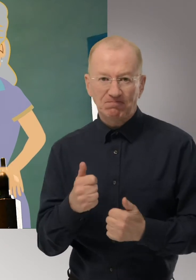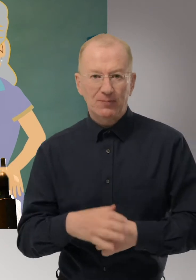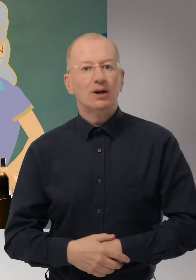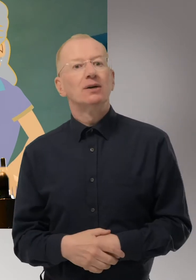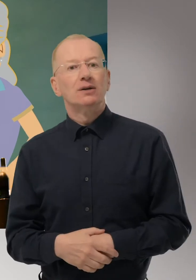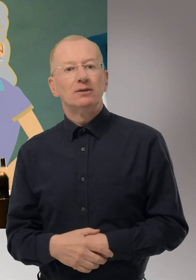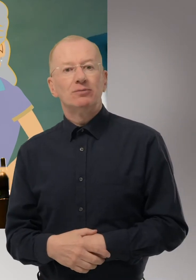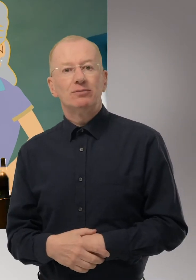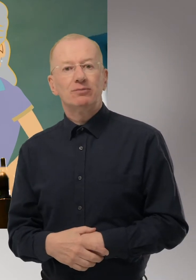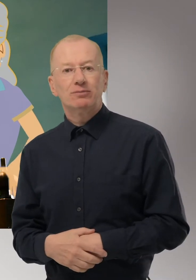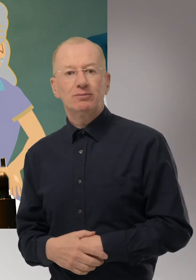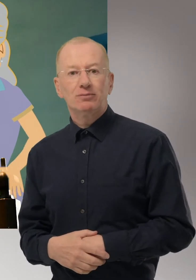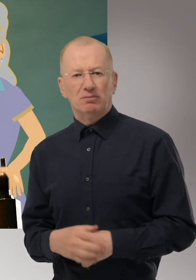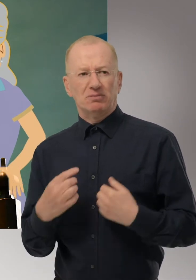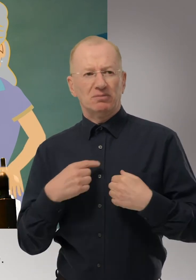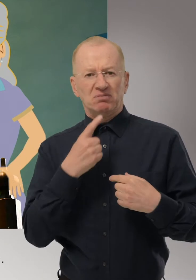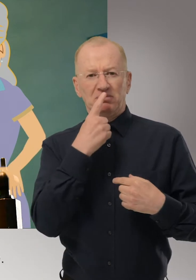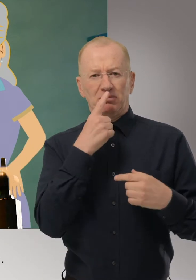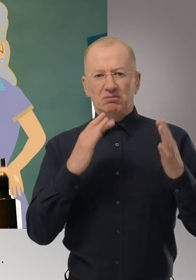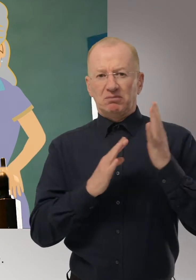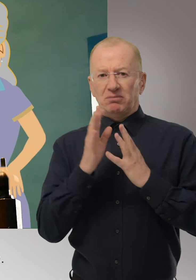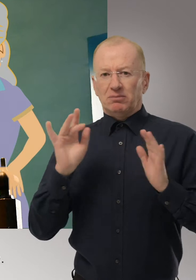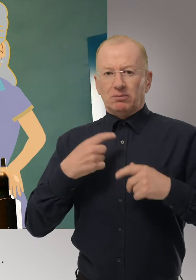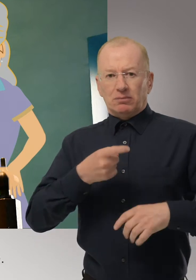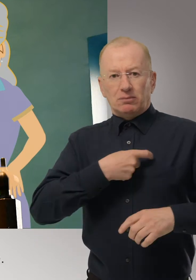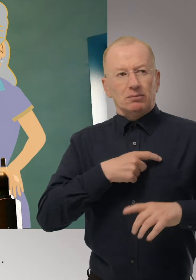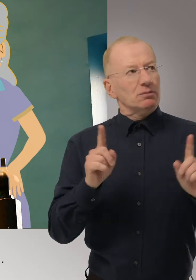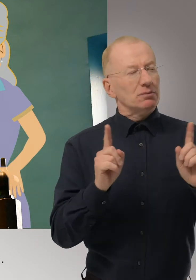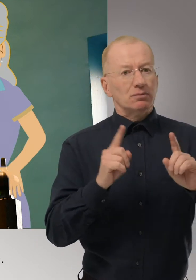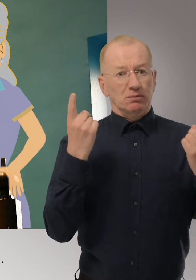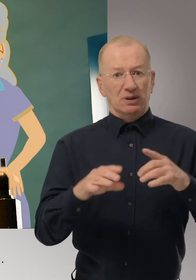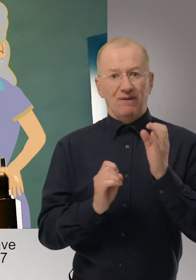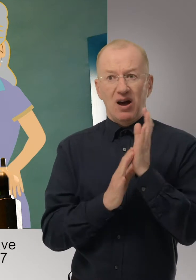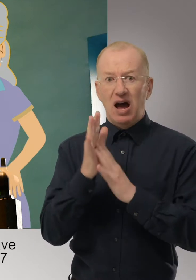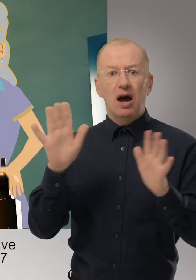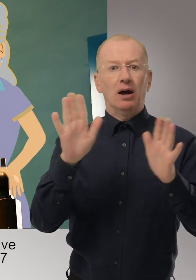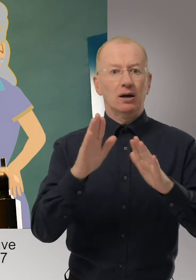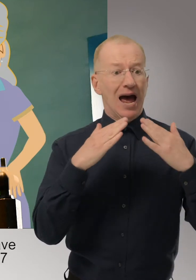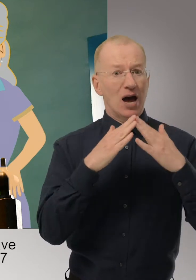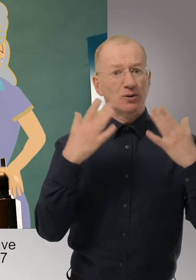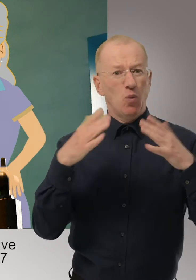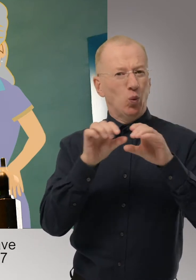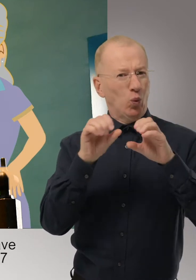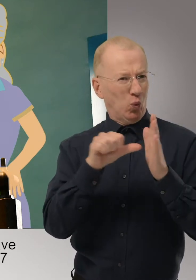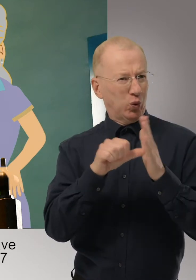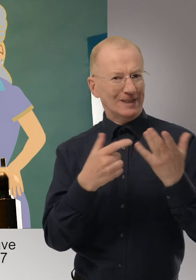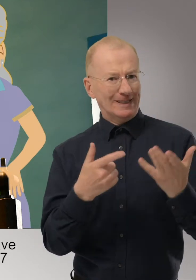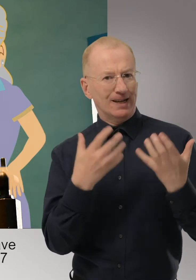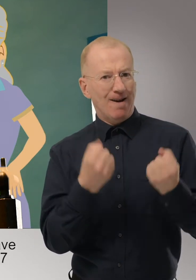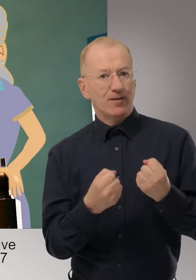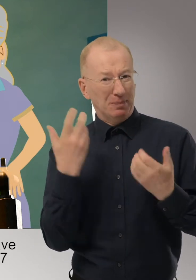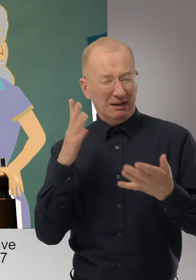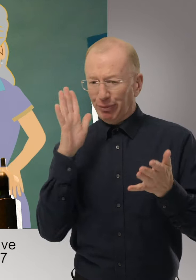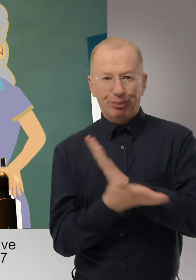Can you smell burning? That's something else that makes me nervous. Fire. The timbers of the manor house